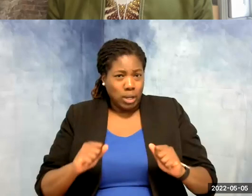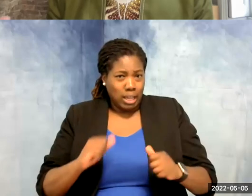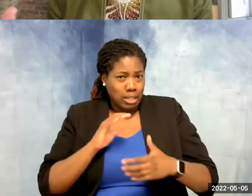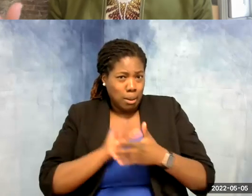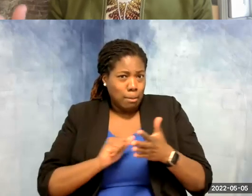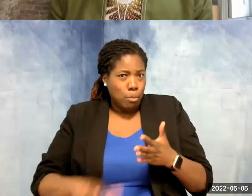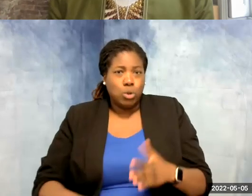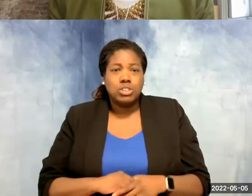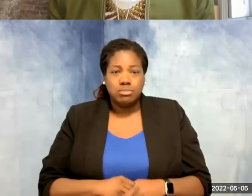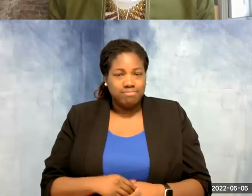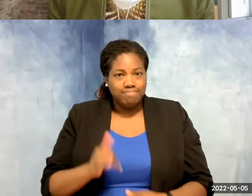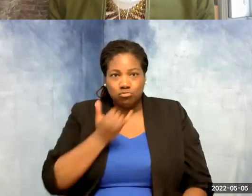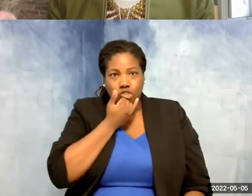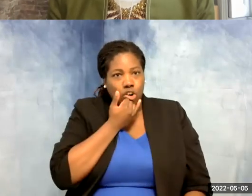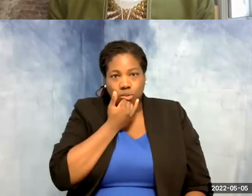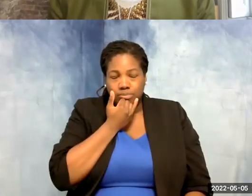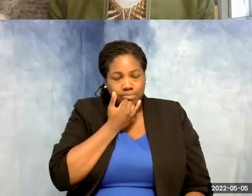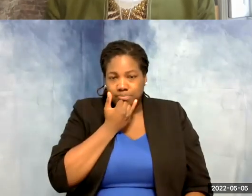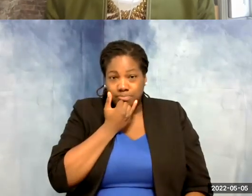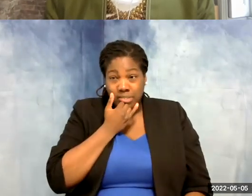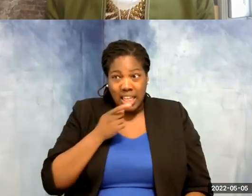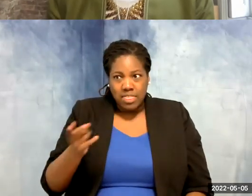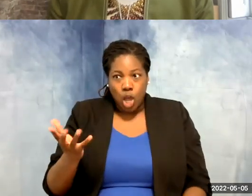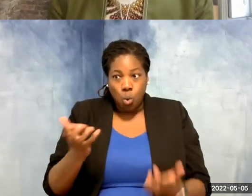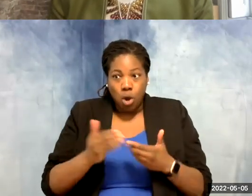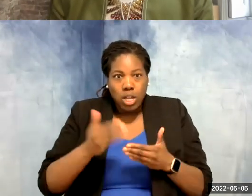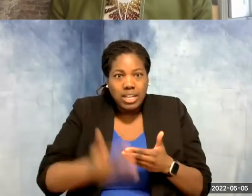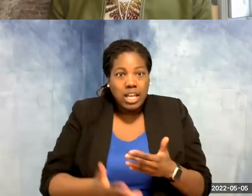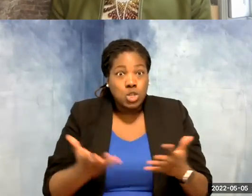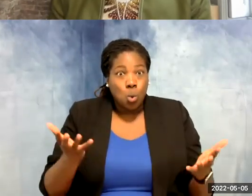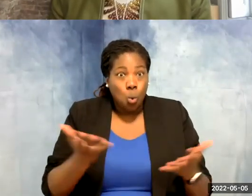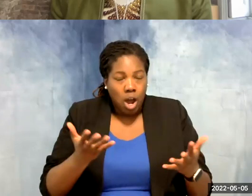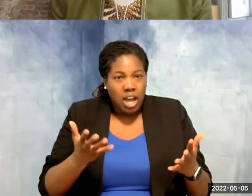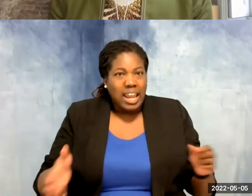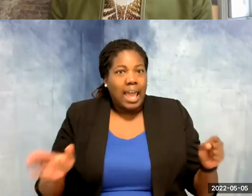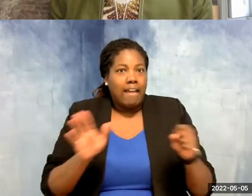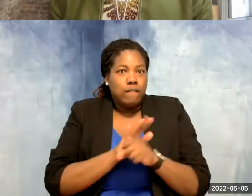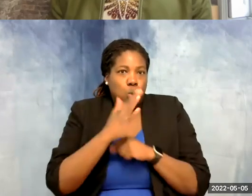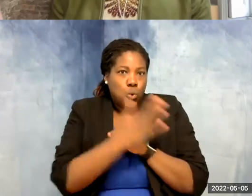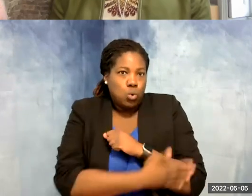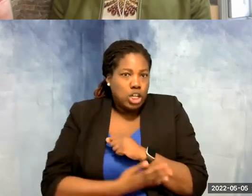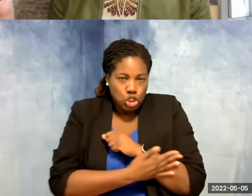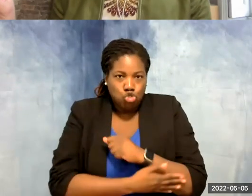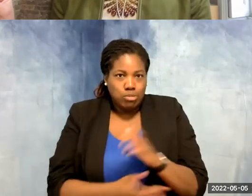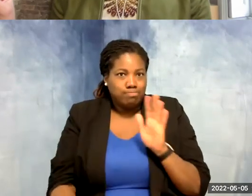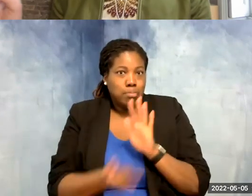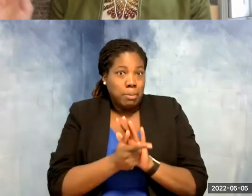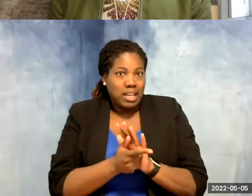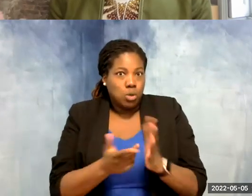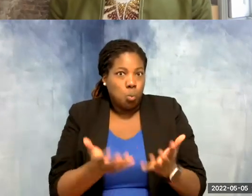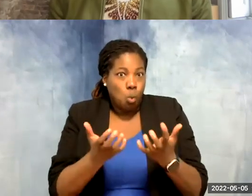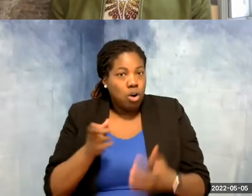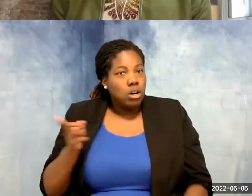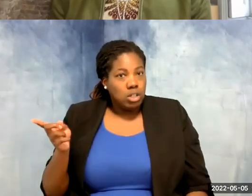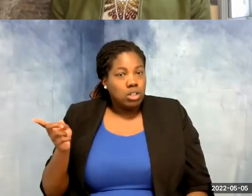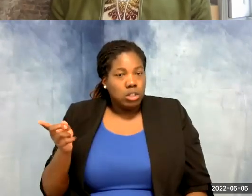abortions, then you are mistaken. The thing that they want next is a nationwide ban on abortion. So I